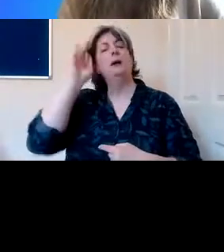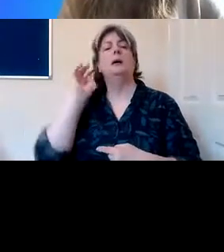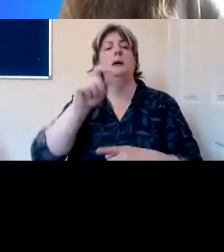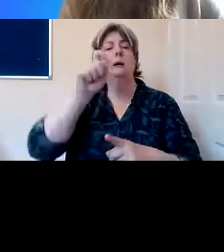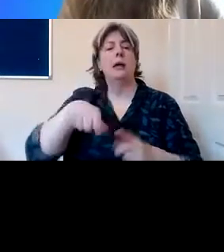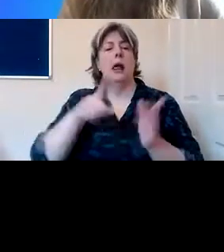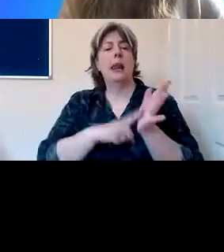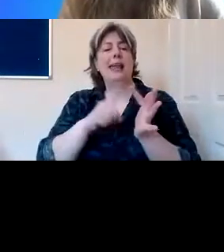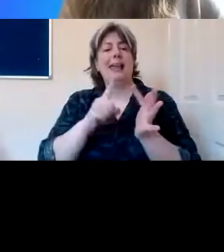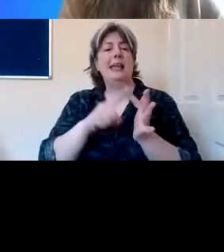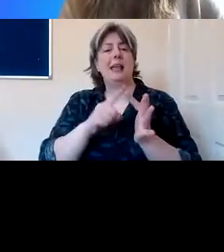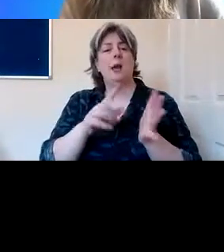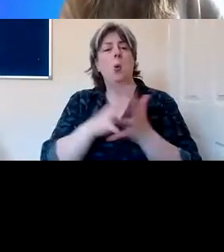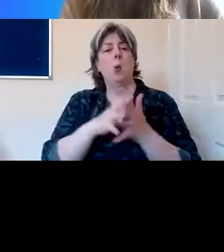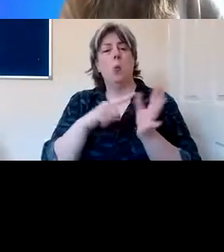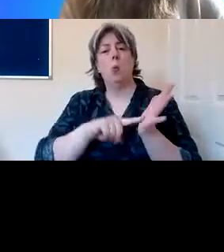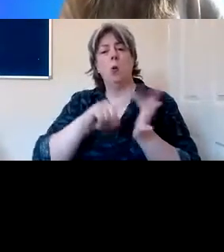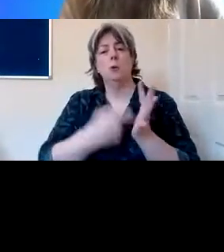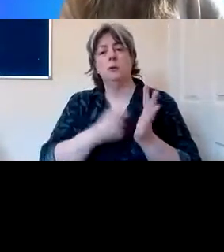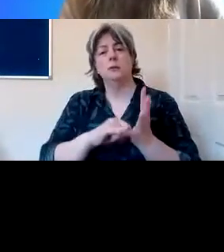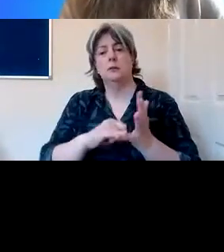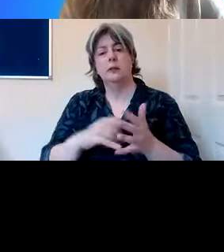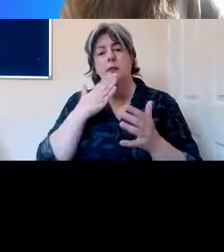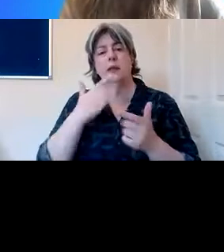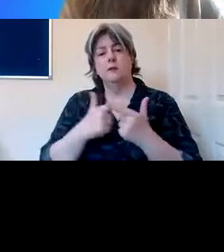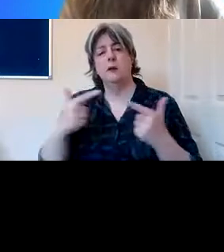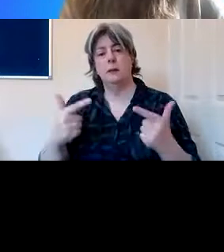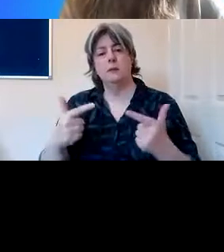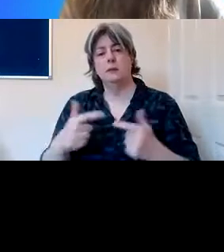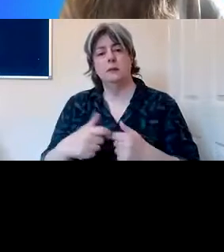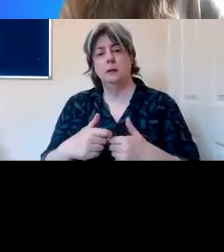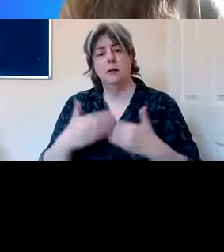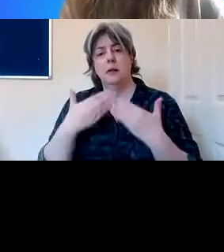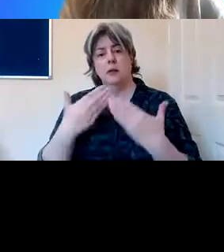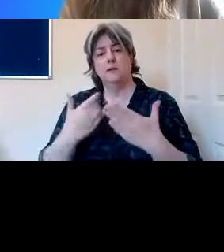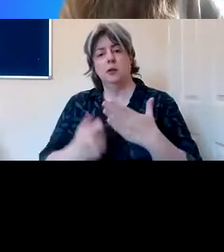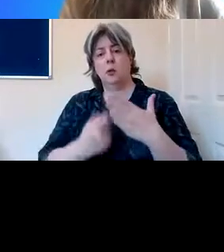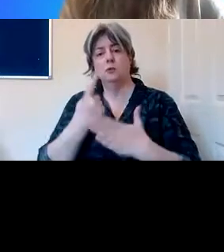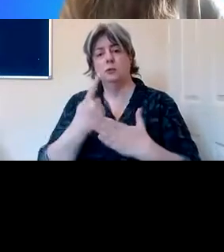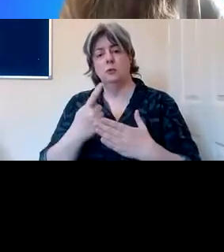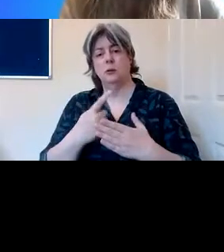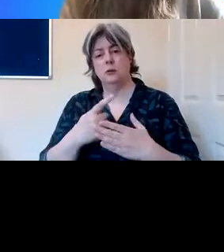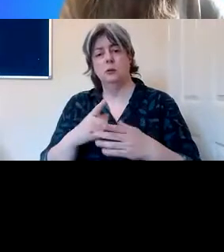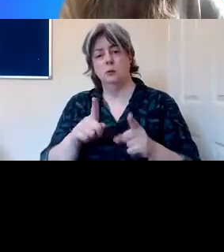Lee? Thanks very much, Lauren. Thanks for the opportunity to take part. And I'd just also like just to add